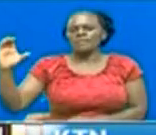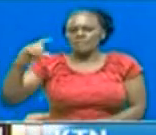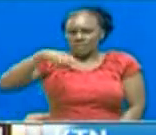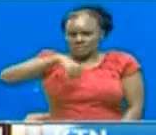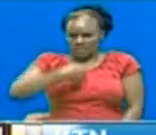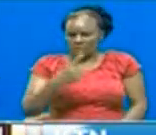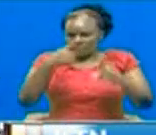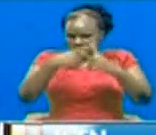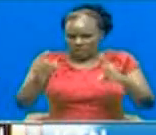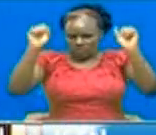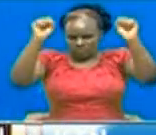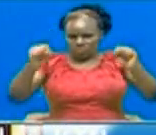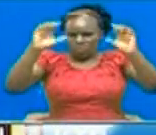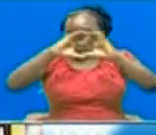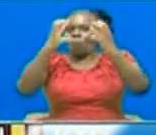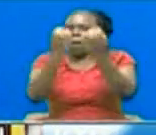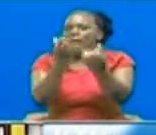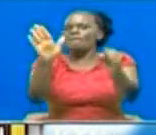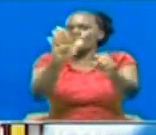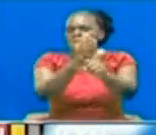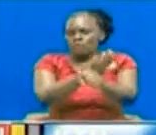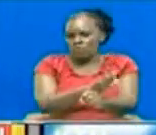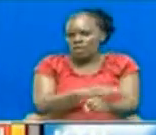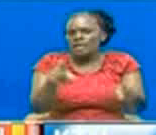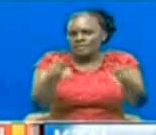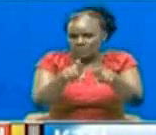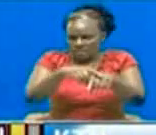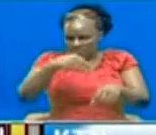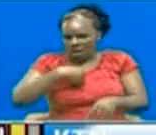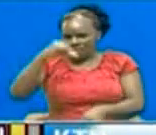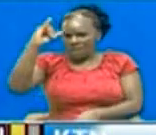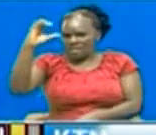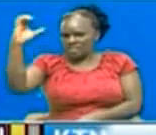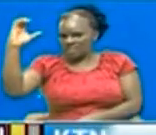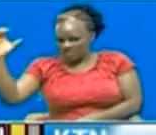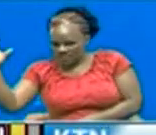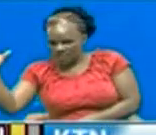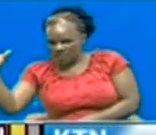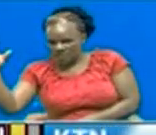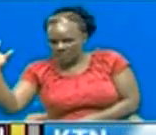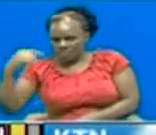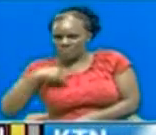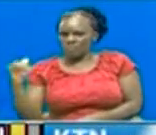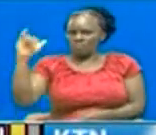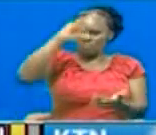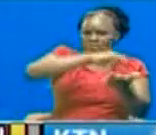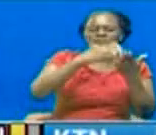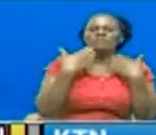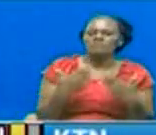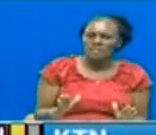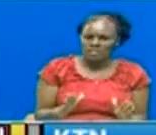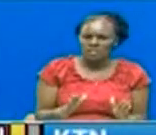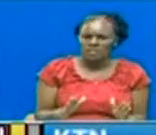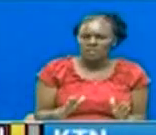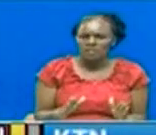Mimi nimeanza campaign dunia nzima vile tuko na ICC na ndio umetoka ngambo kufanya hiyo kazi. And